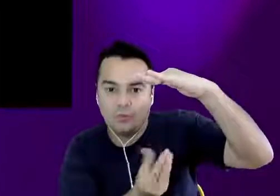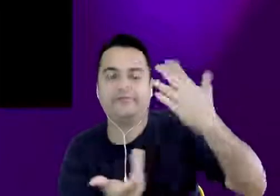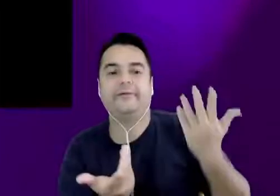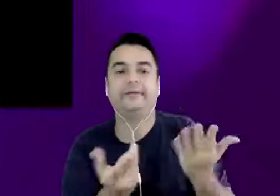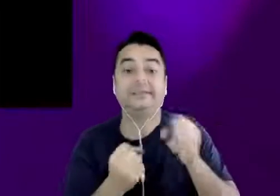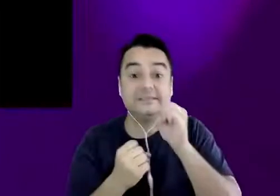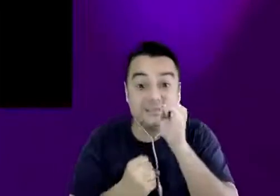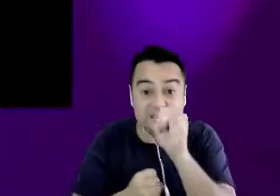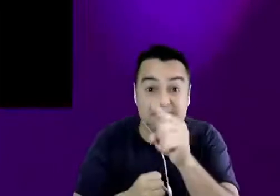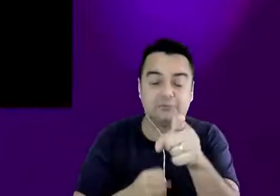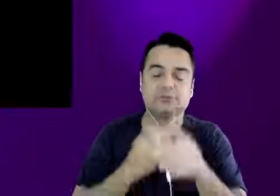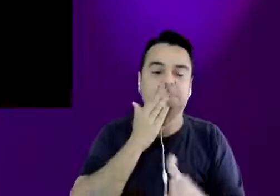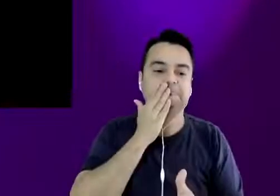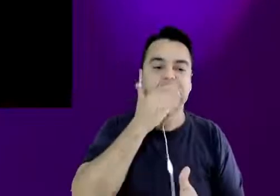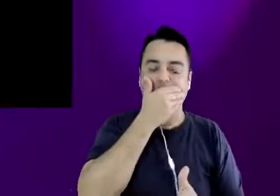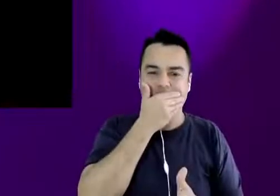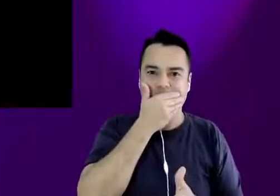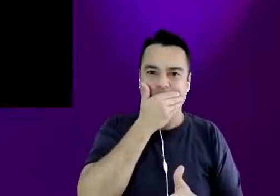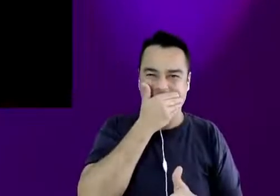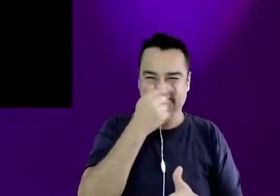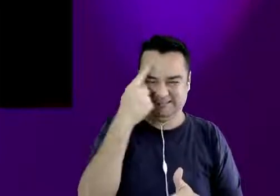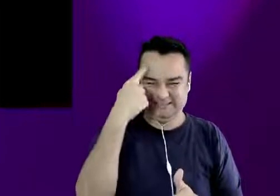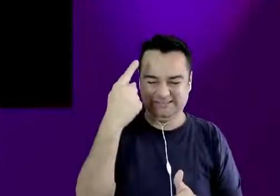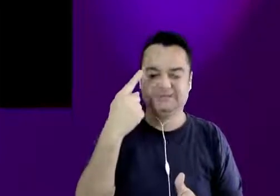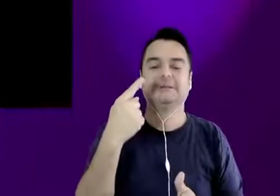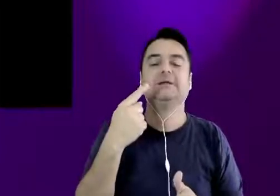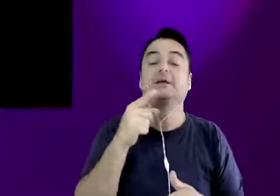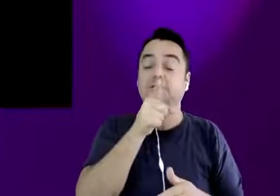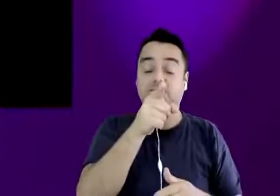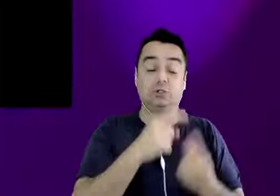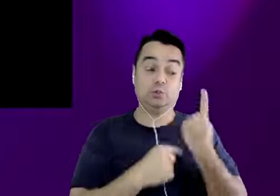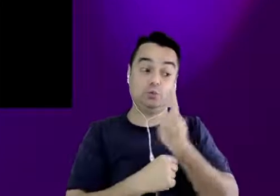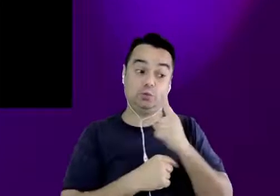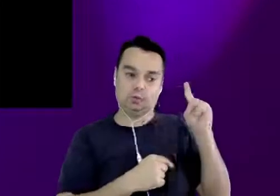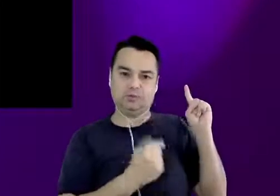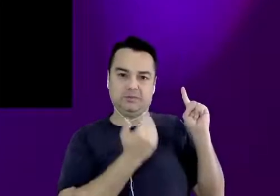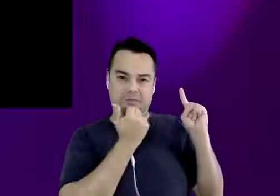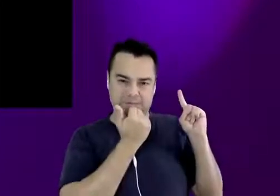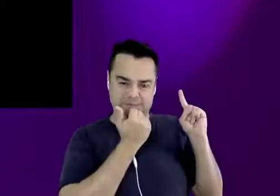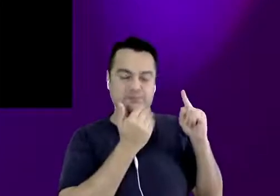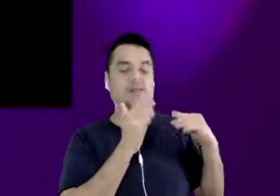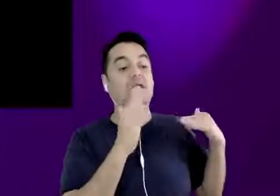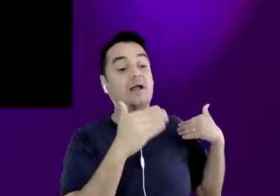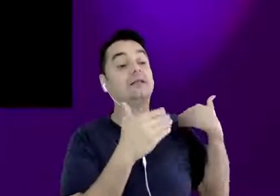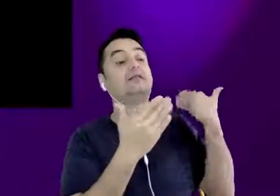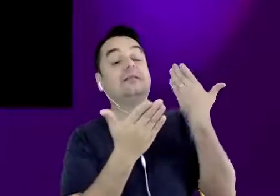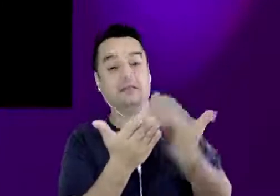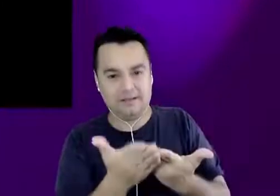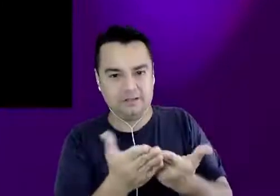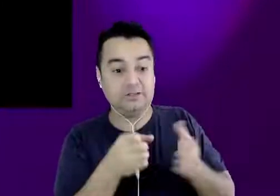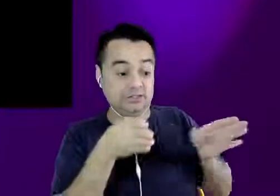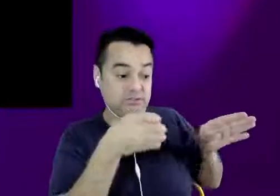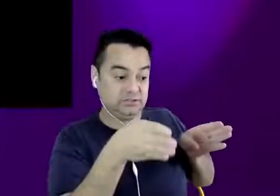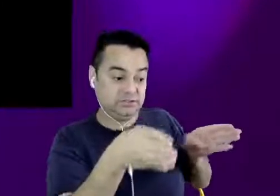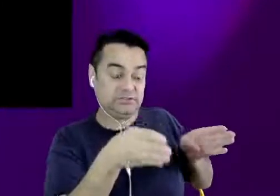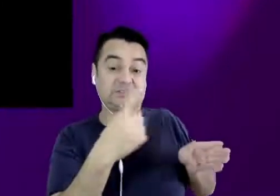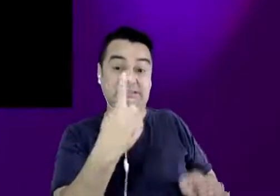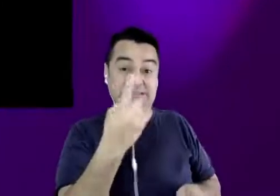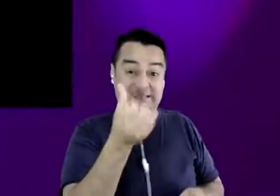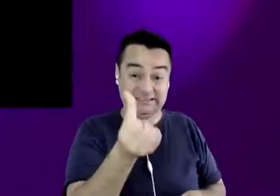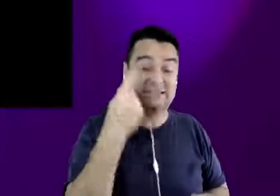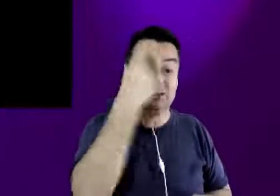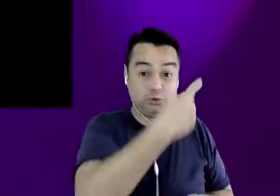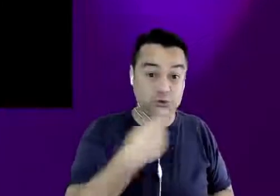you from your last meal to the next one, you have about 16 hours of not eating anything, you can drink water,